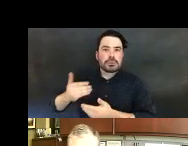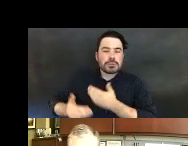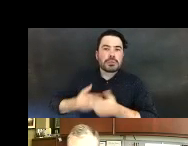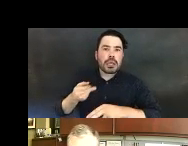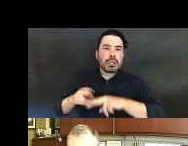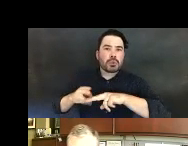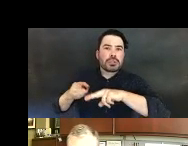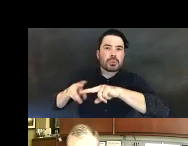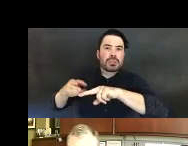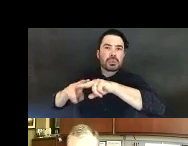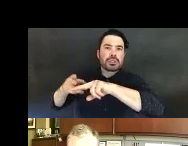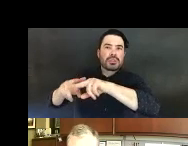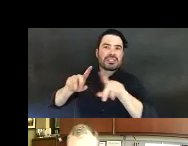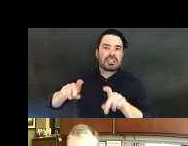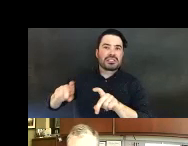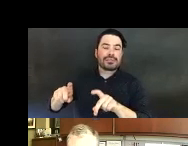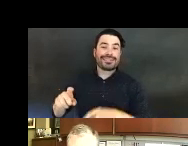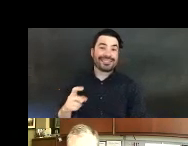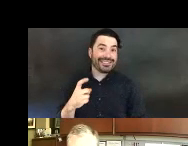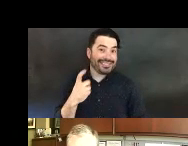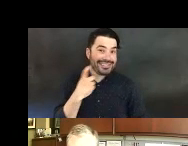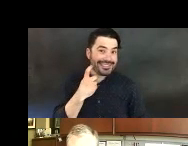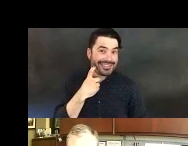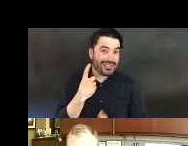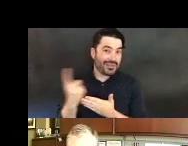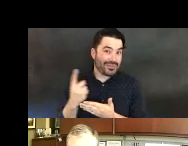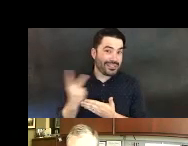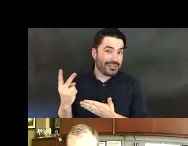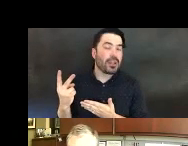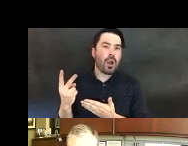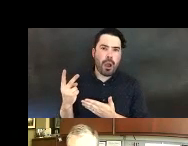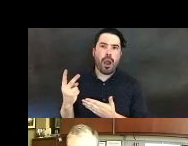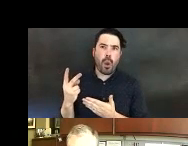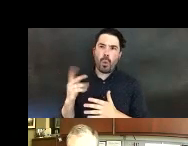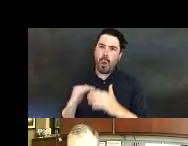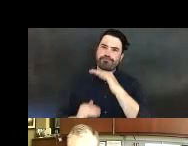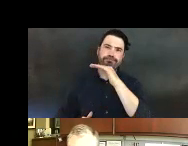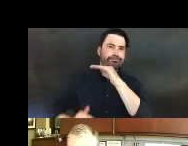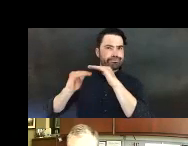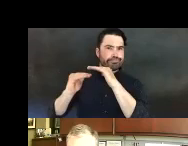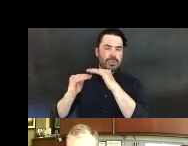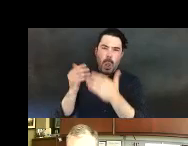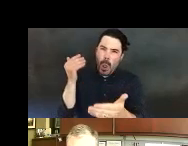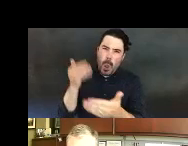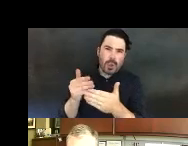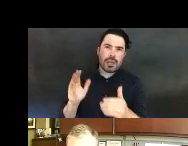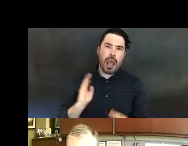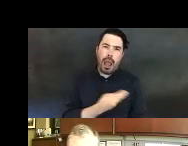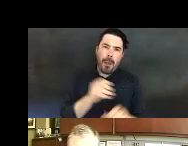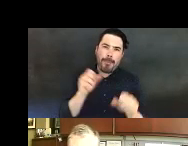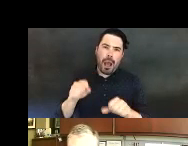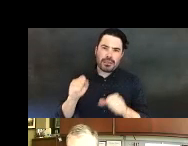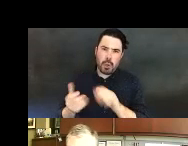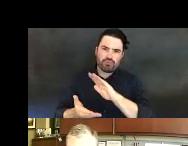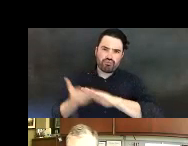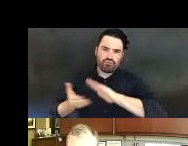now, towards these later weeks, we're starting to bump up against our current capacity. That said, by early September,